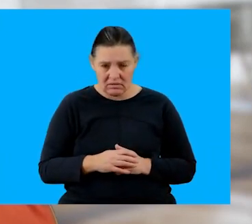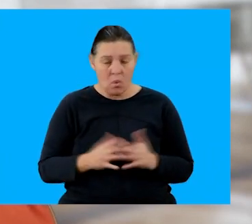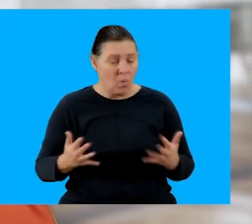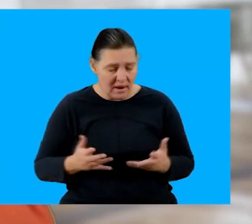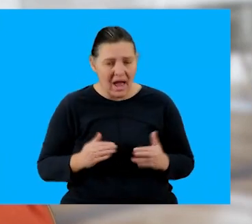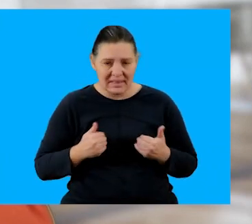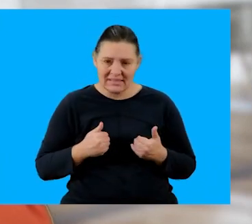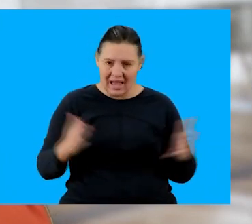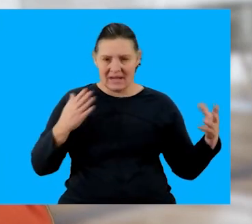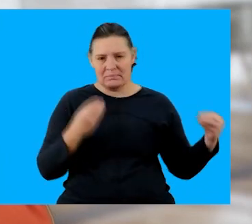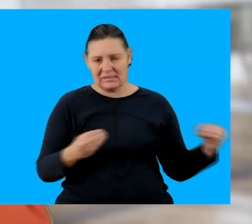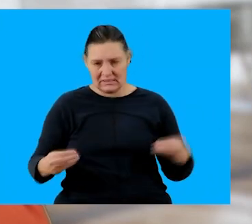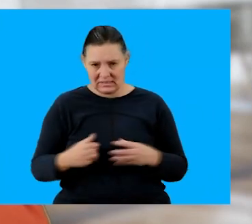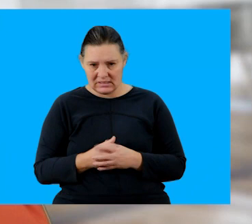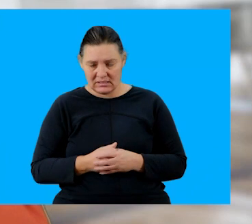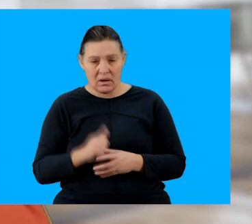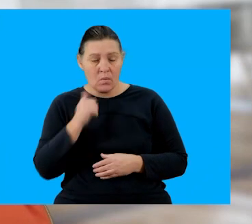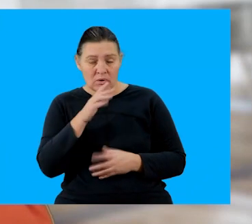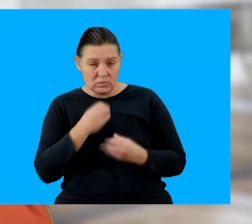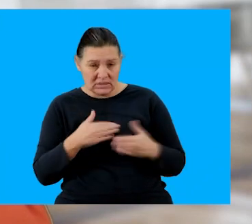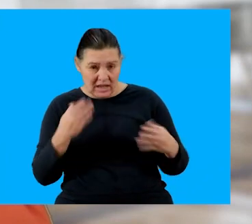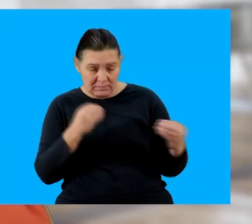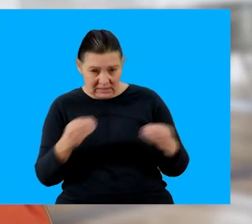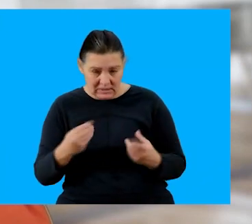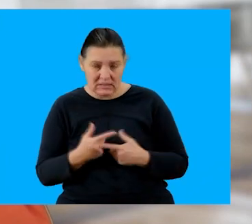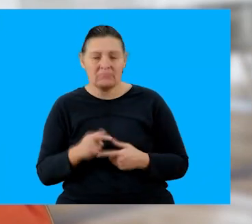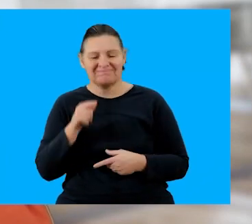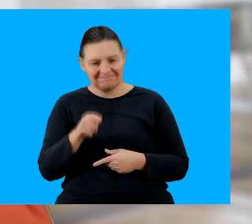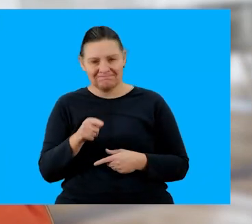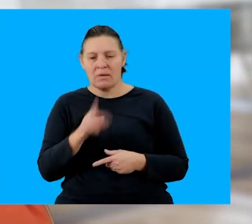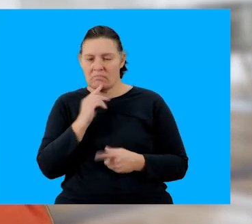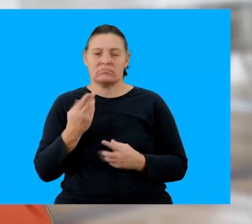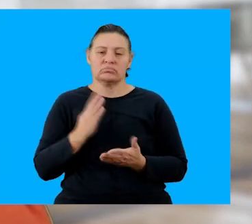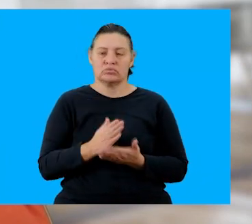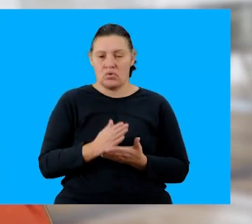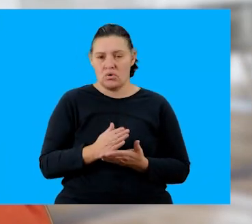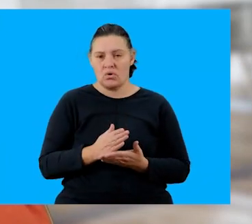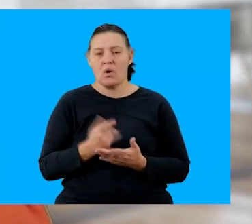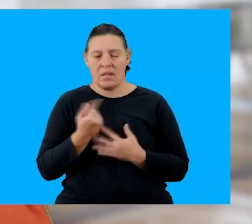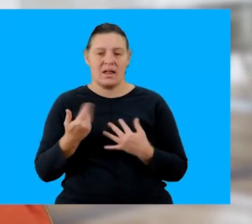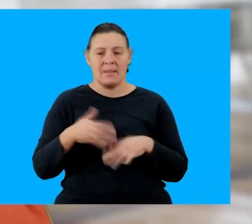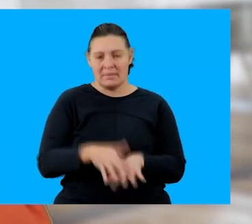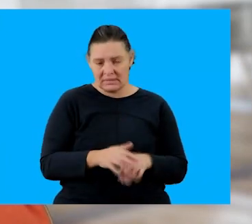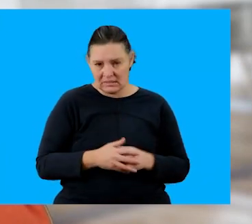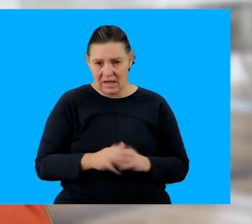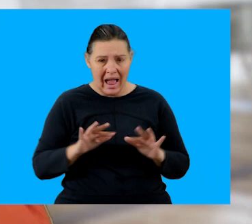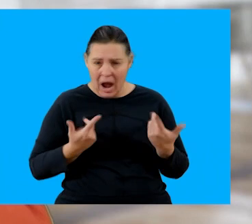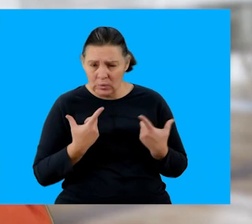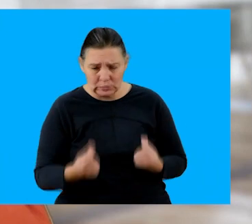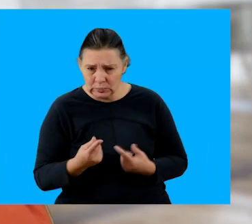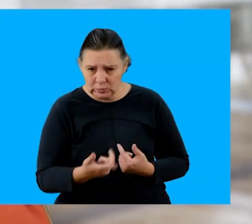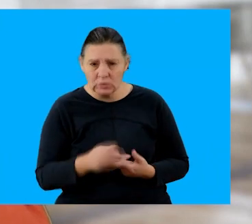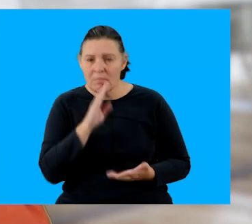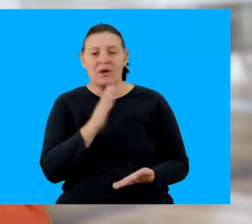the start of a business. When he starts his business, the code of conduct is surely implemented. How can he do